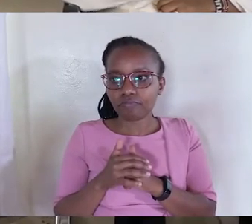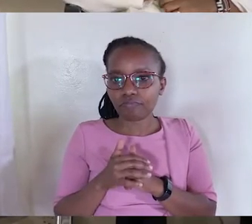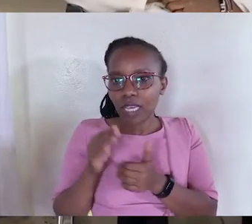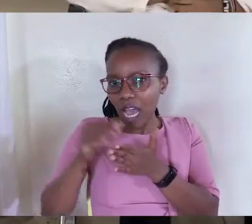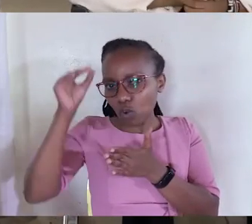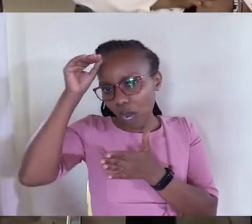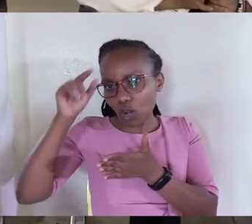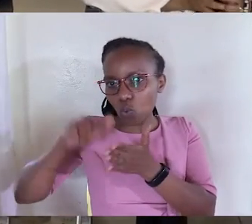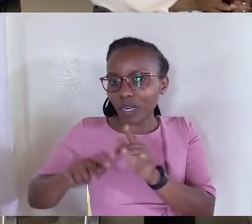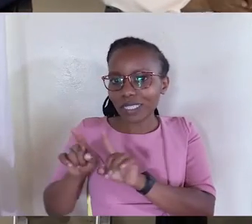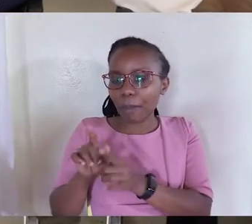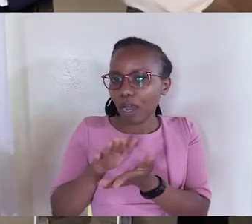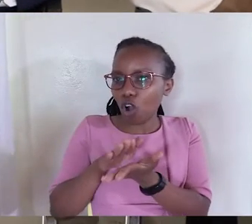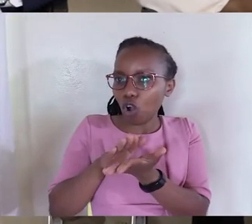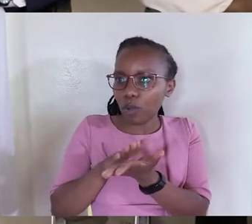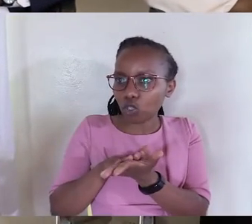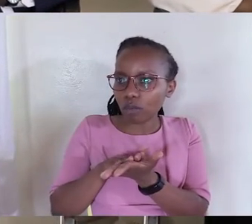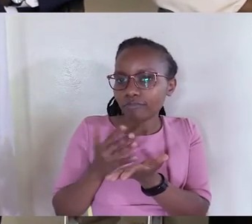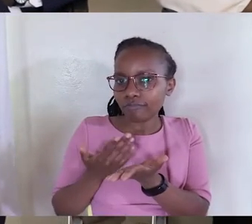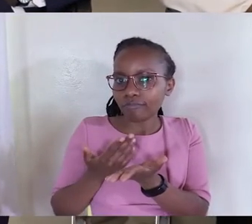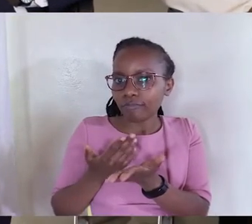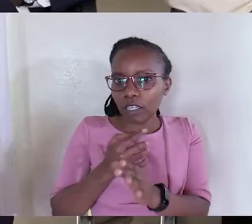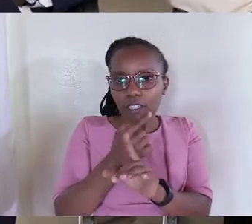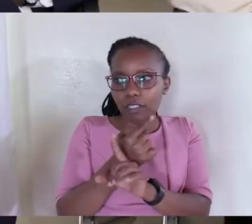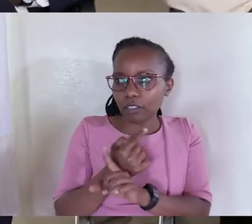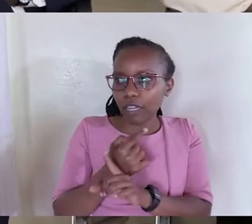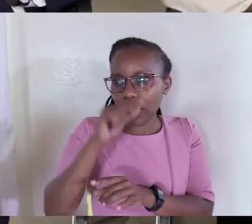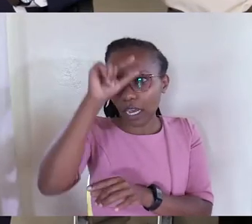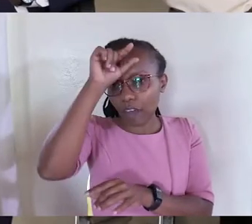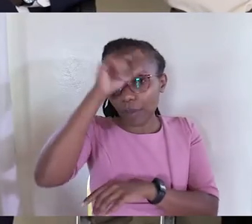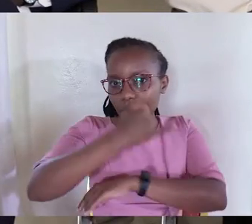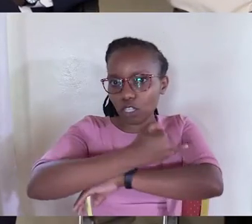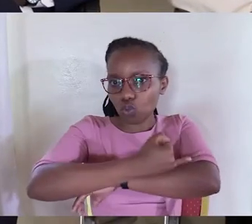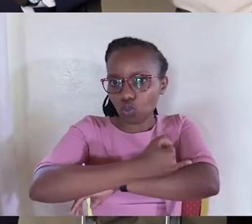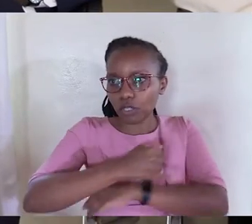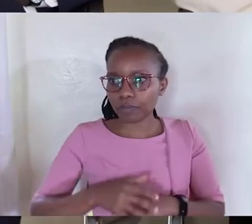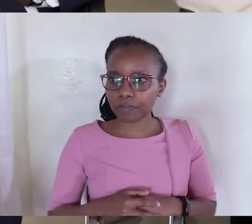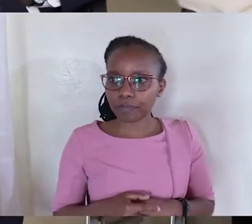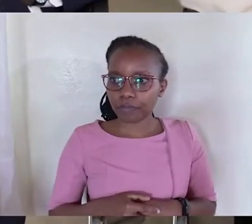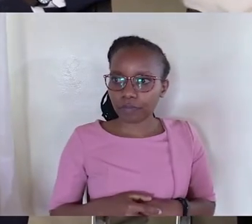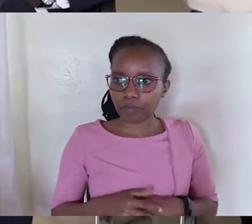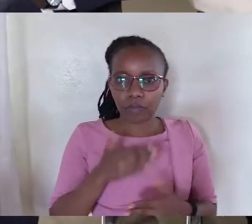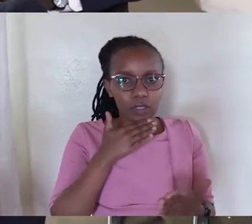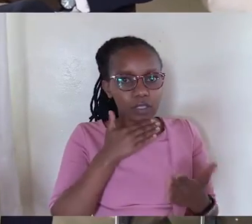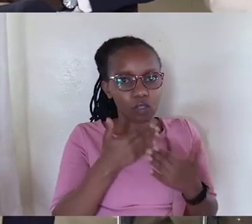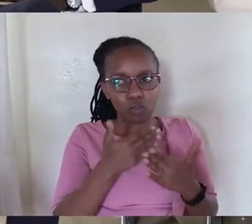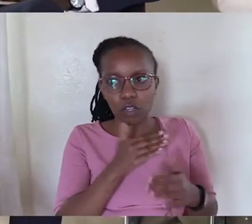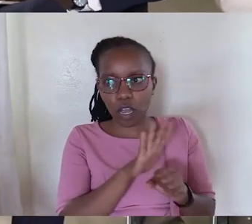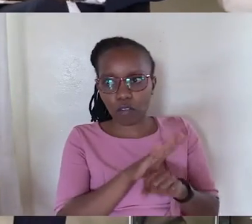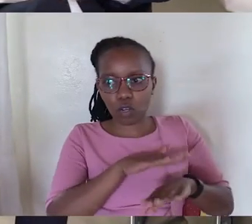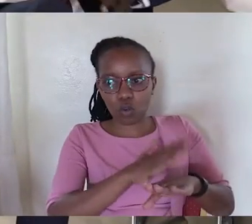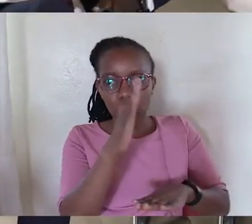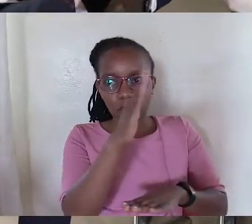even recommendations, possible recommendations to different government institutions? Thank you very much and good